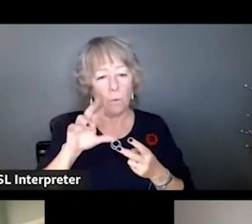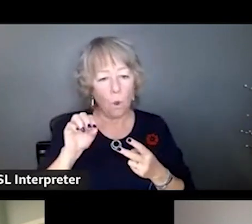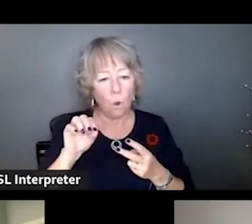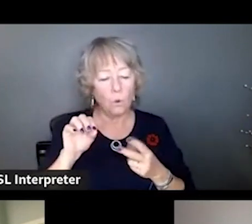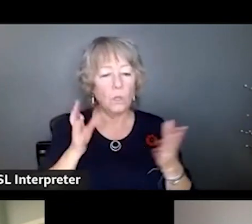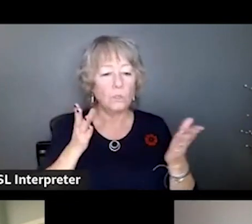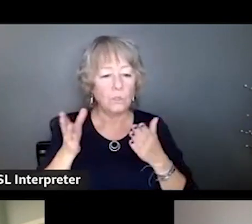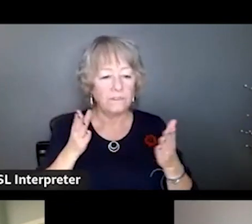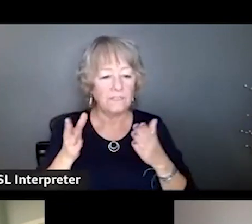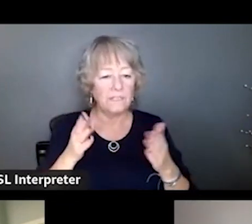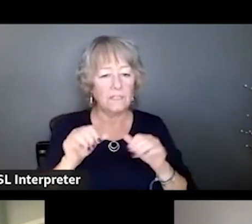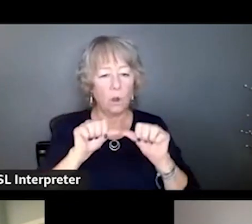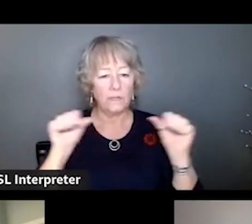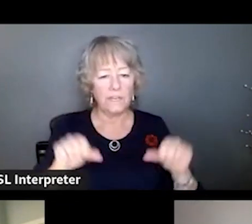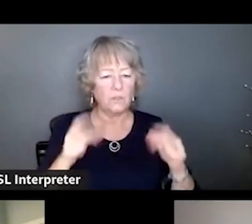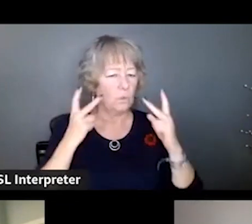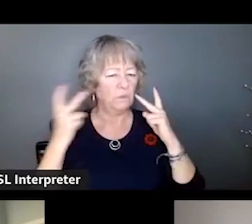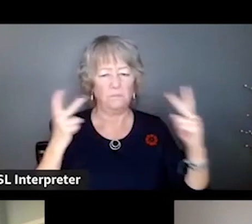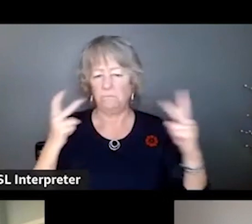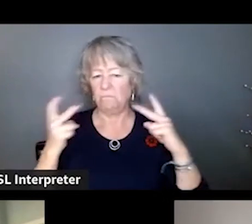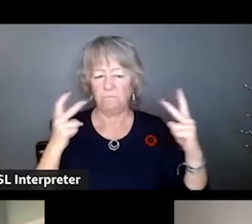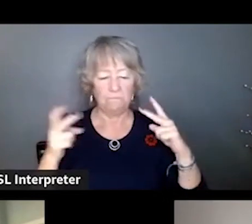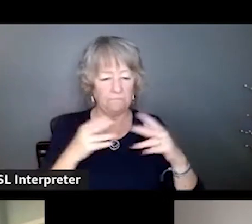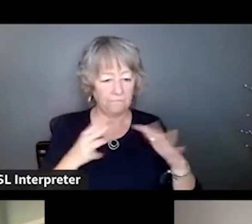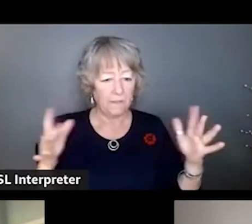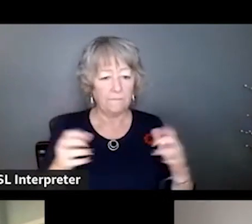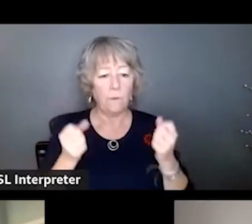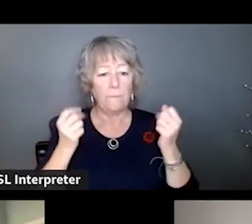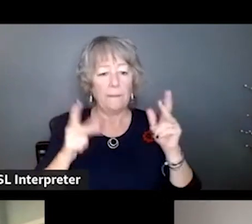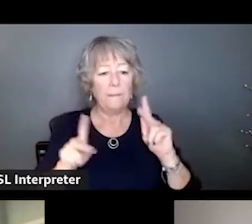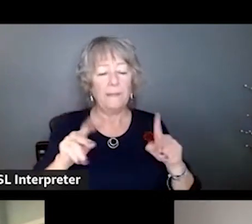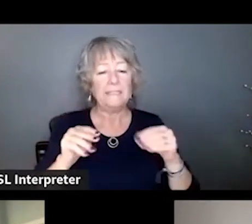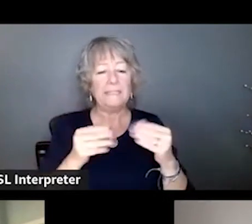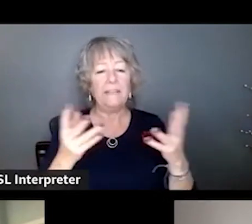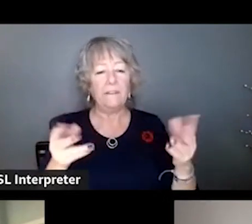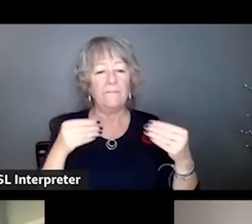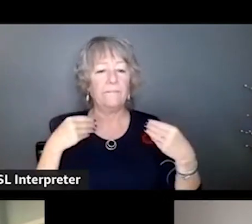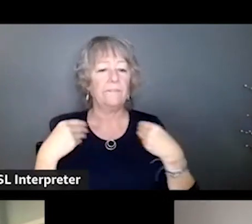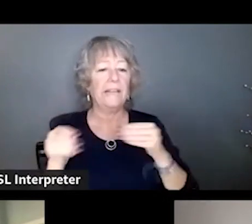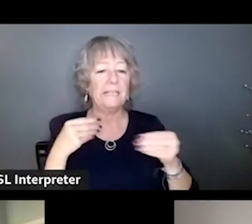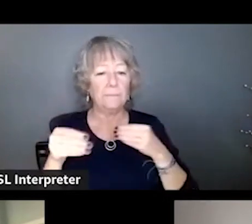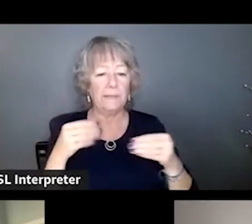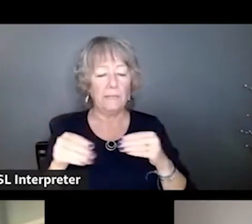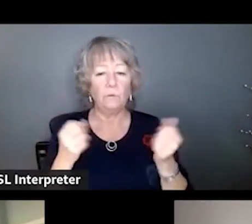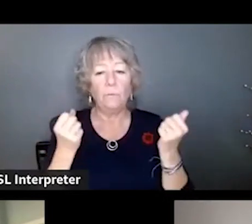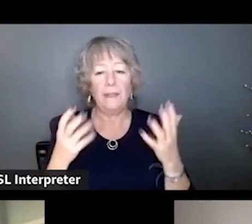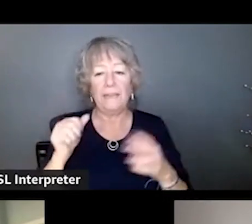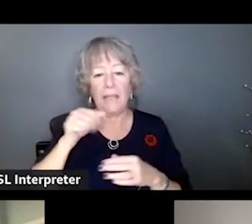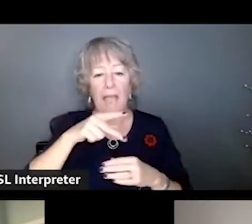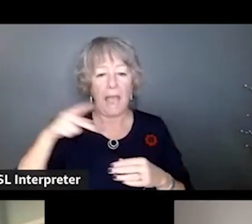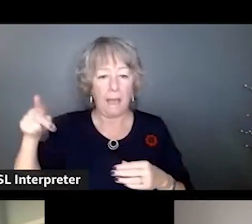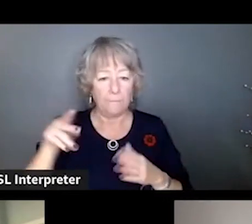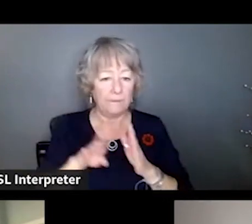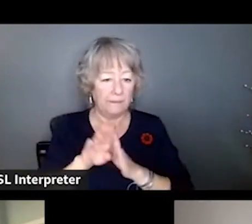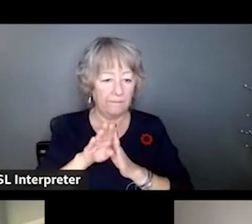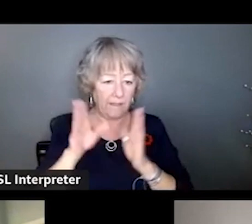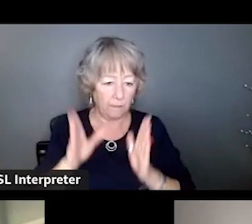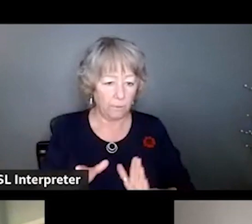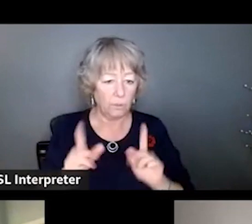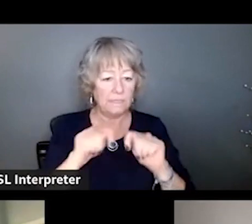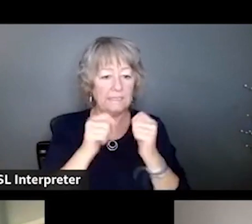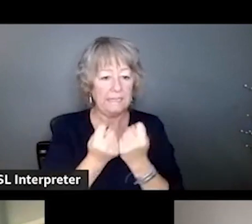you see around, a lot of people, it's given flexibility to a lot of application developers right now. Teams can basically